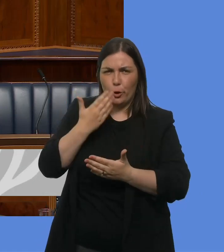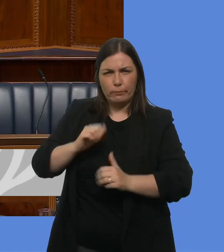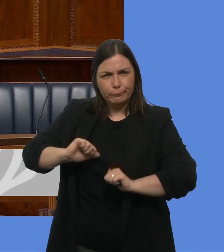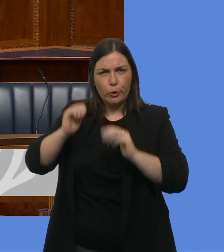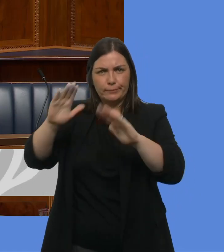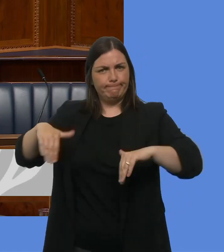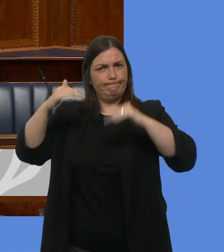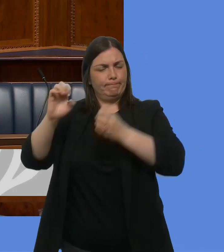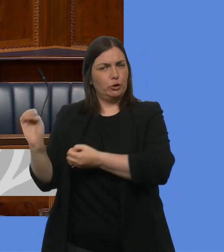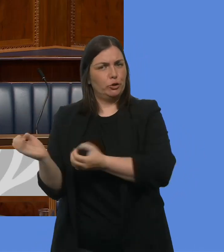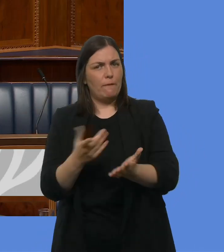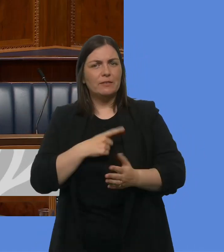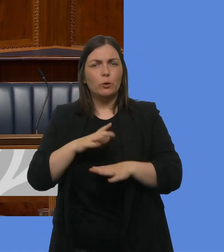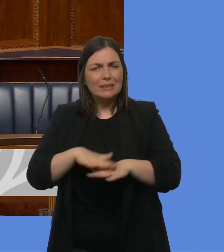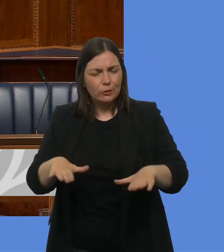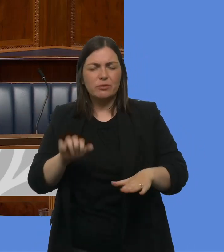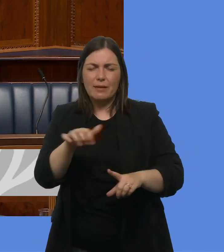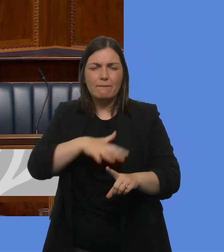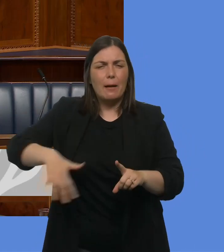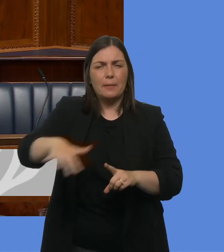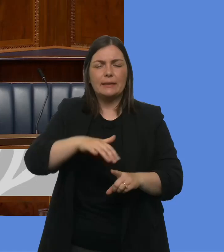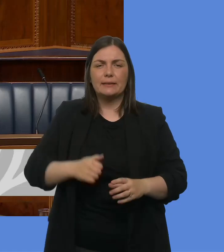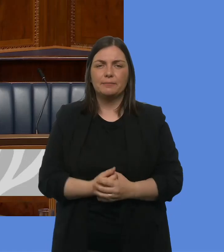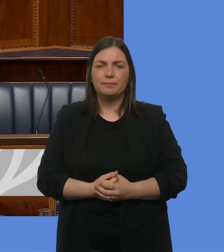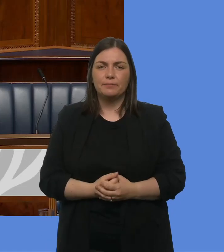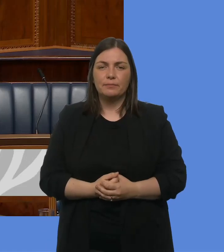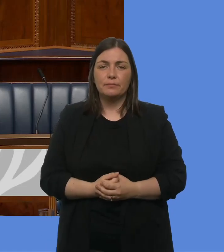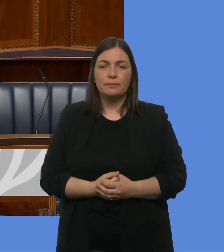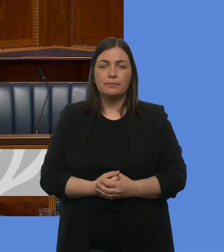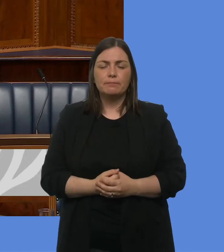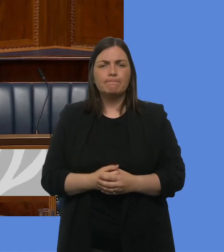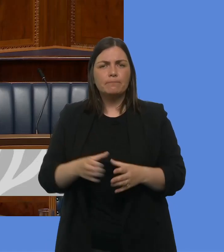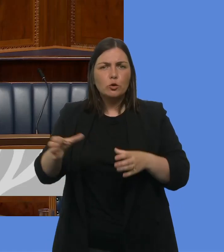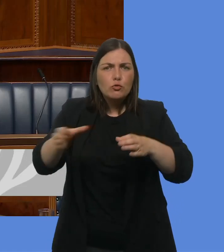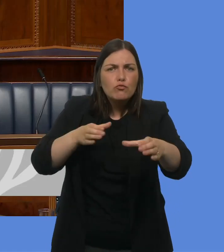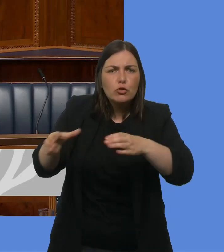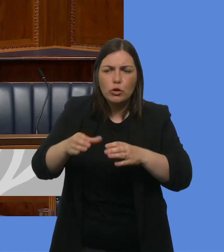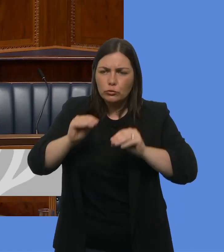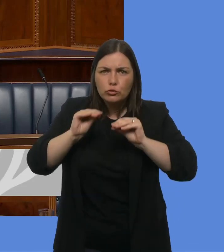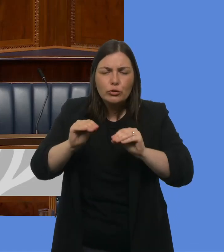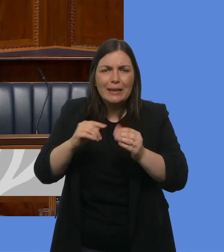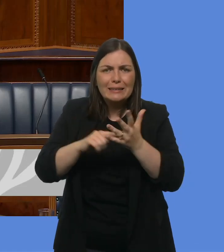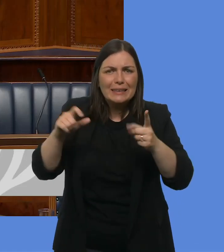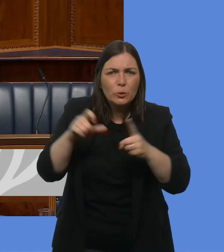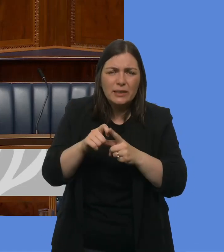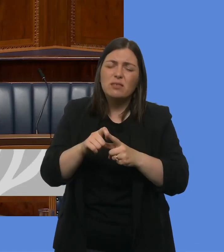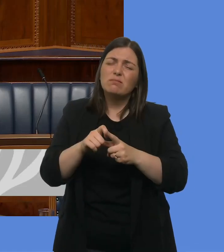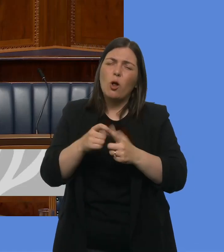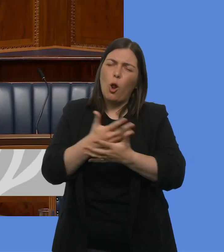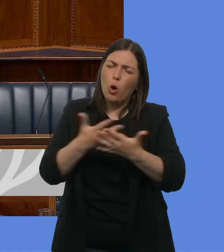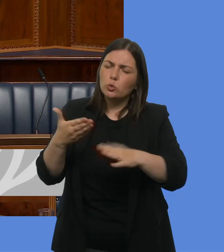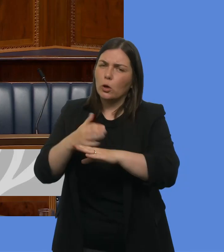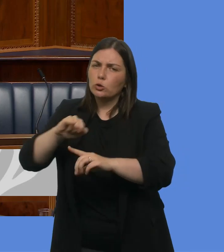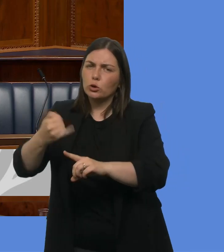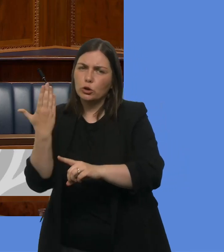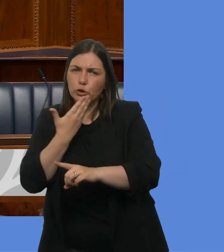children and their families. There are many logistical challenges for the recruitment and training of teachers of the deaf, many of whom work there. Northern Ireland does not